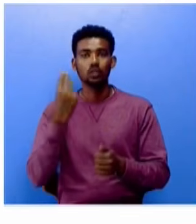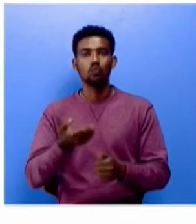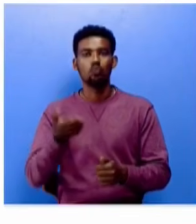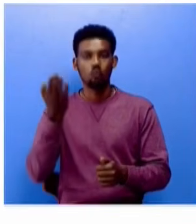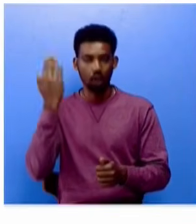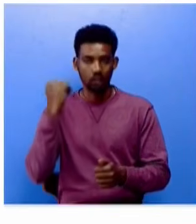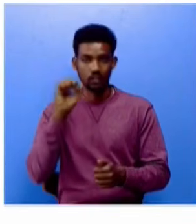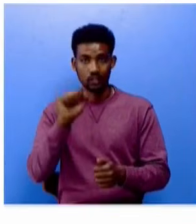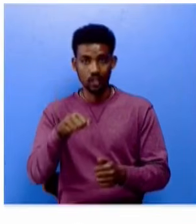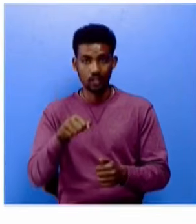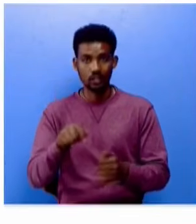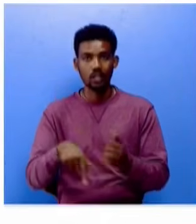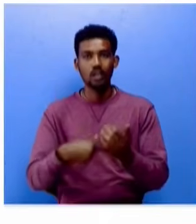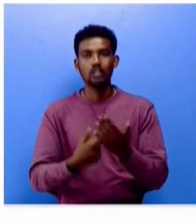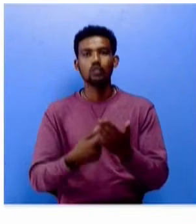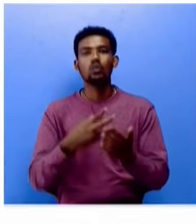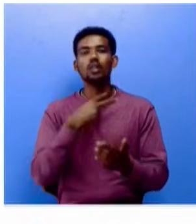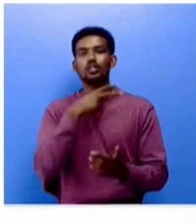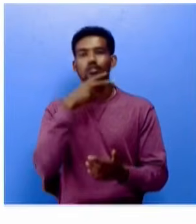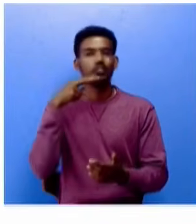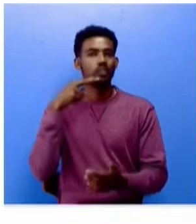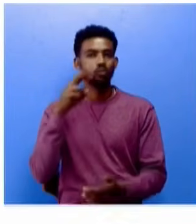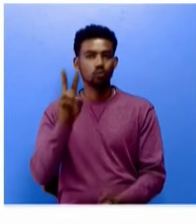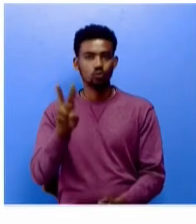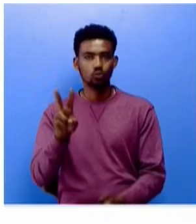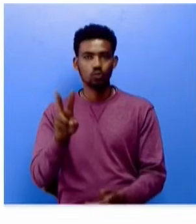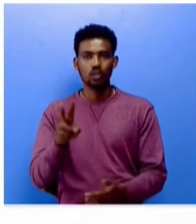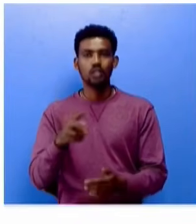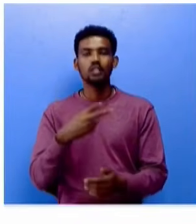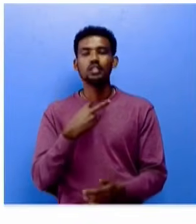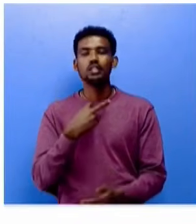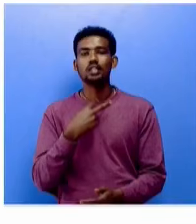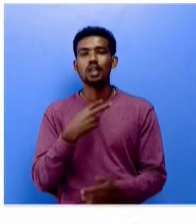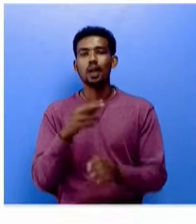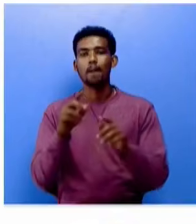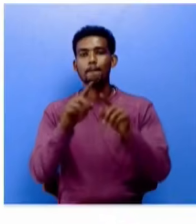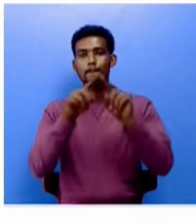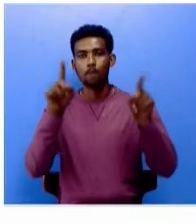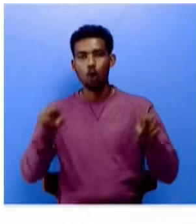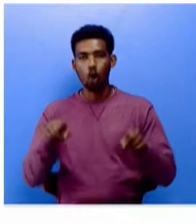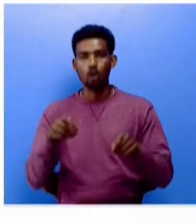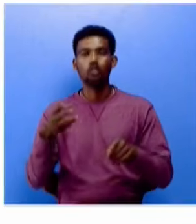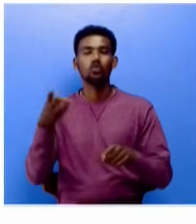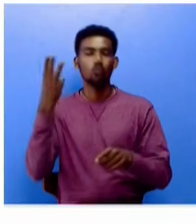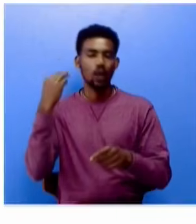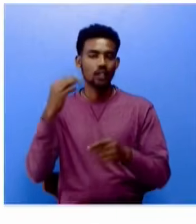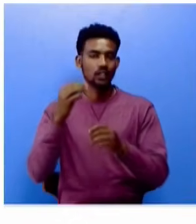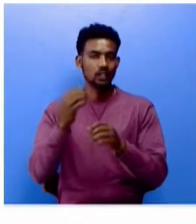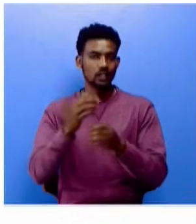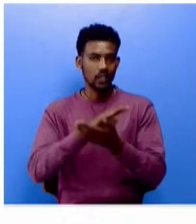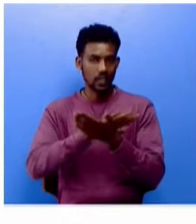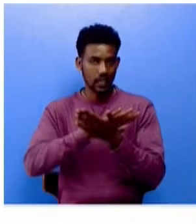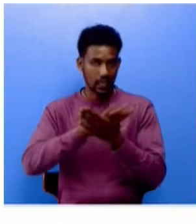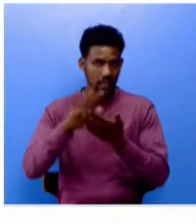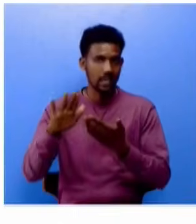was, because this one is verb 2. So, the board was cleaned